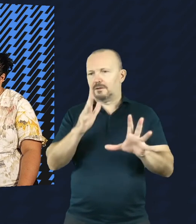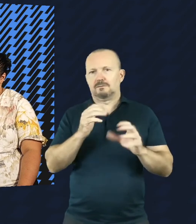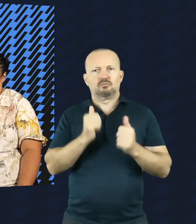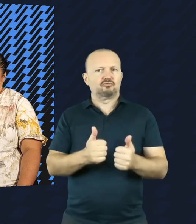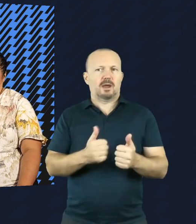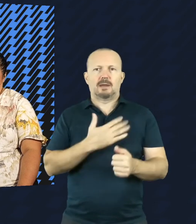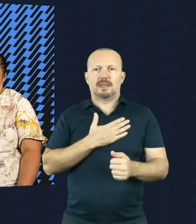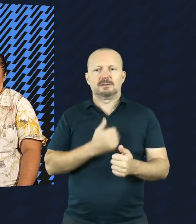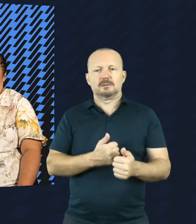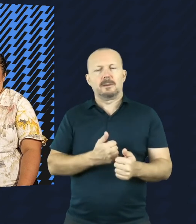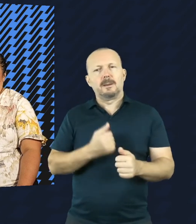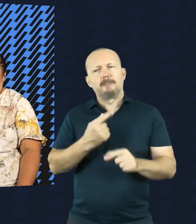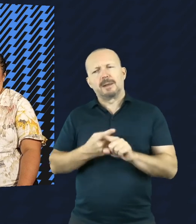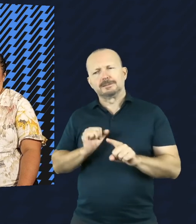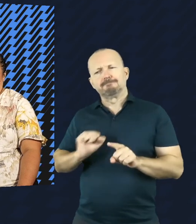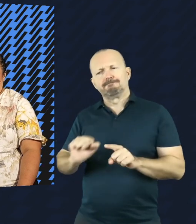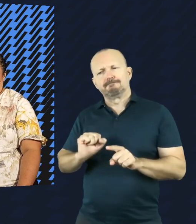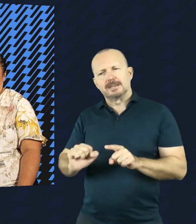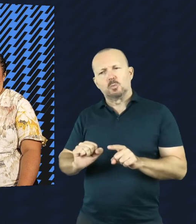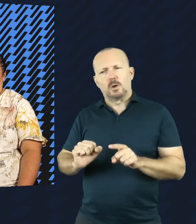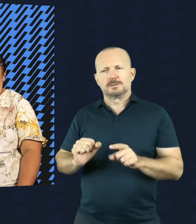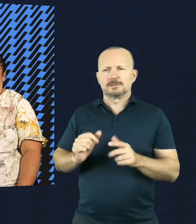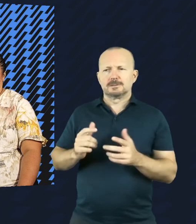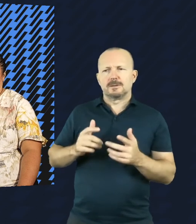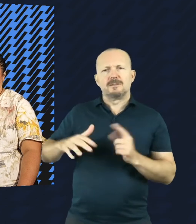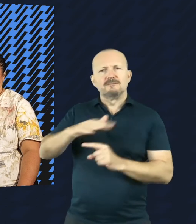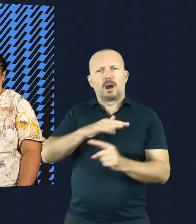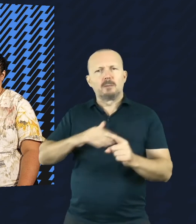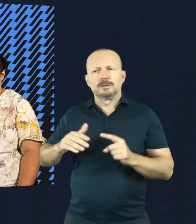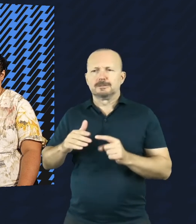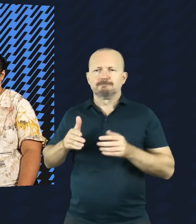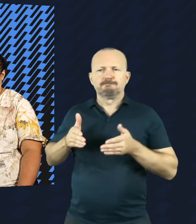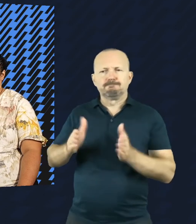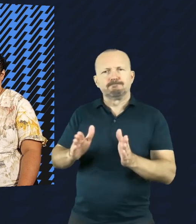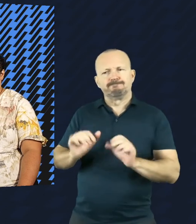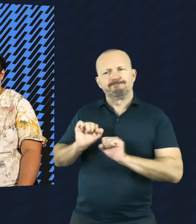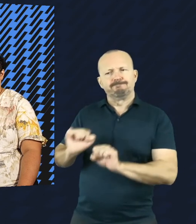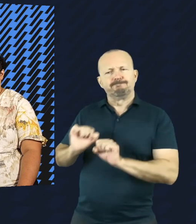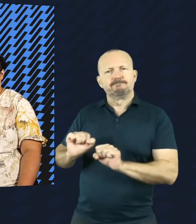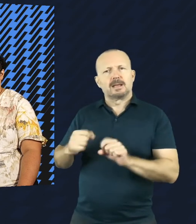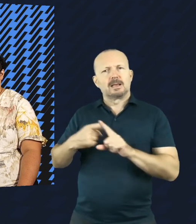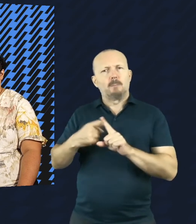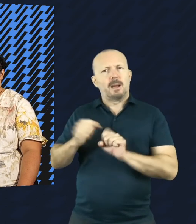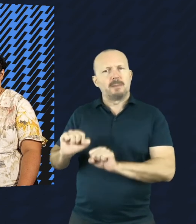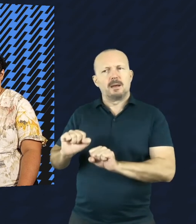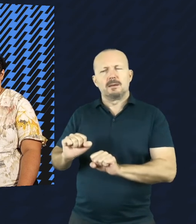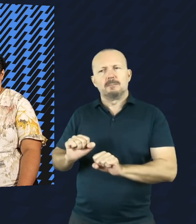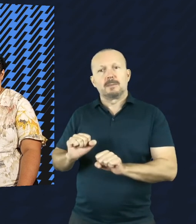kaupapa too, because having access to information